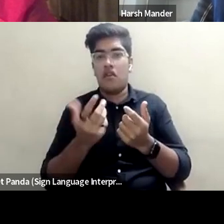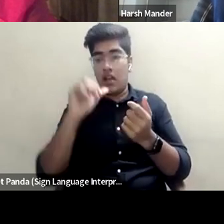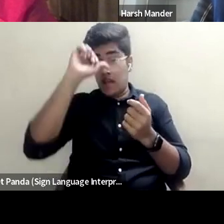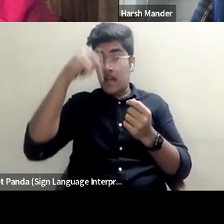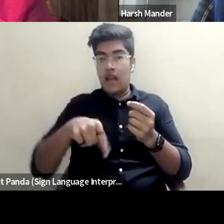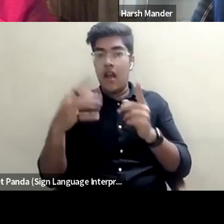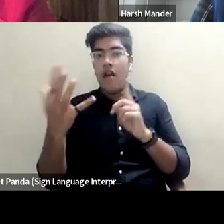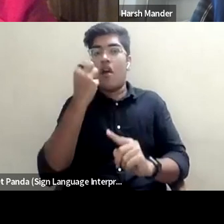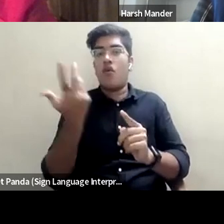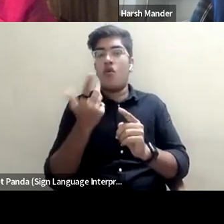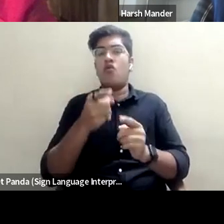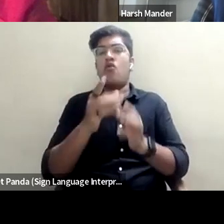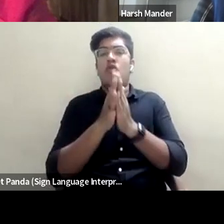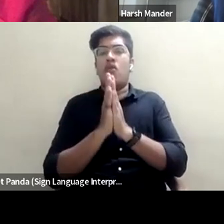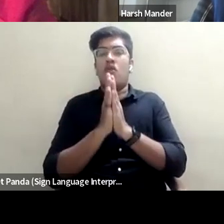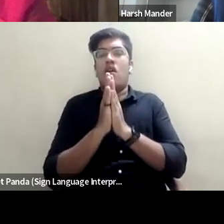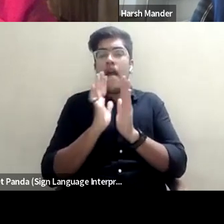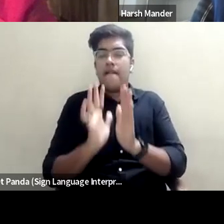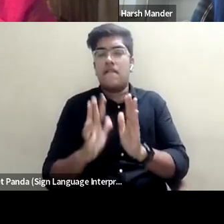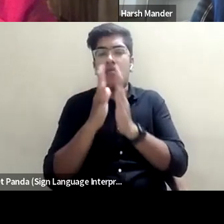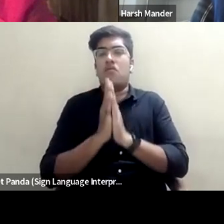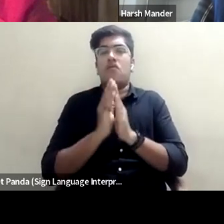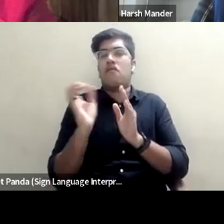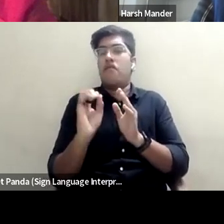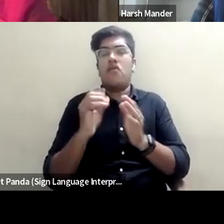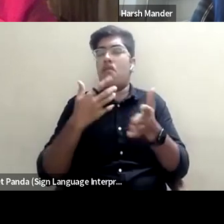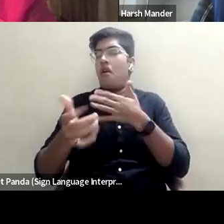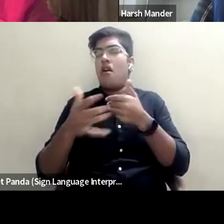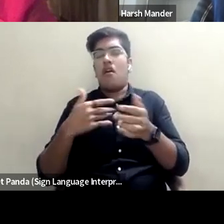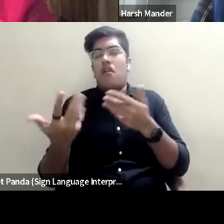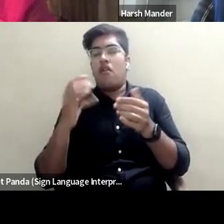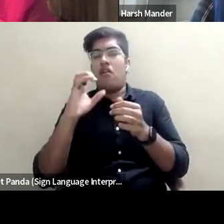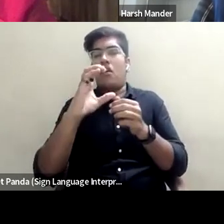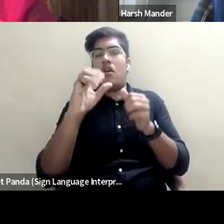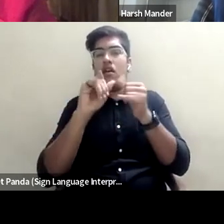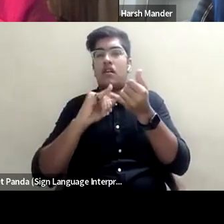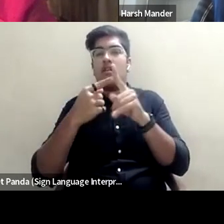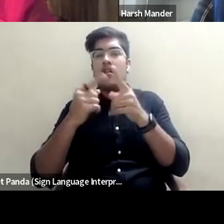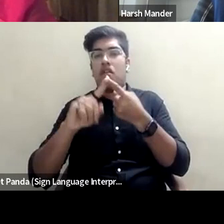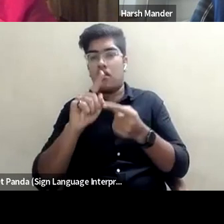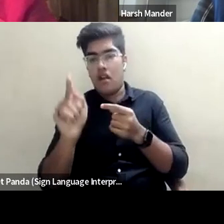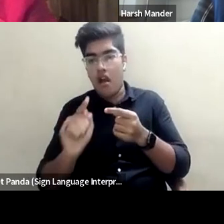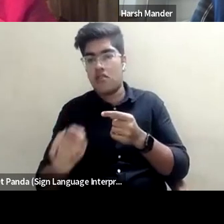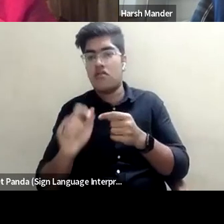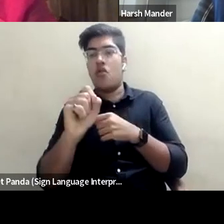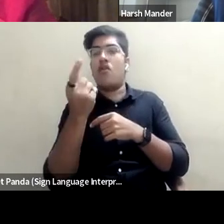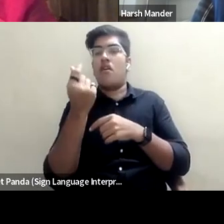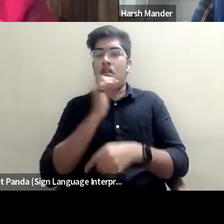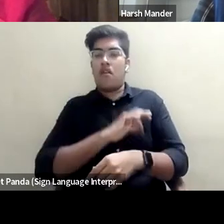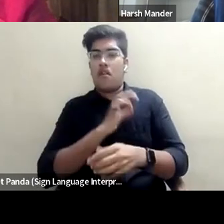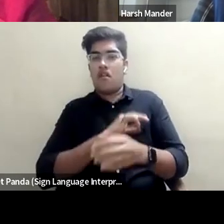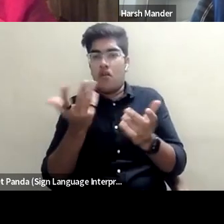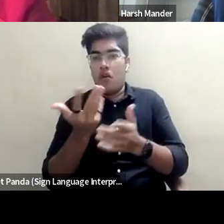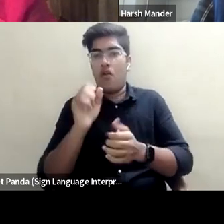God you worship or if you worship no God. It doesn't matter what your caste, what your gender, what your wealth, what your